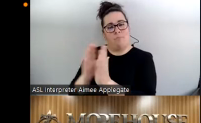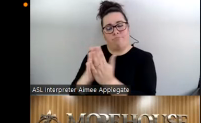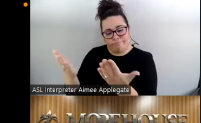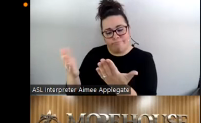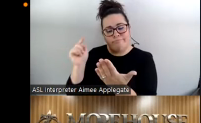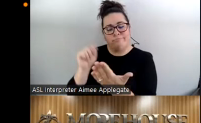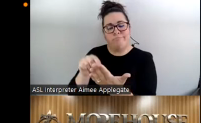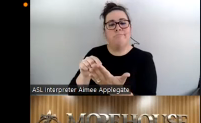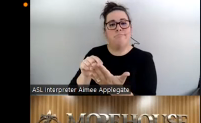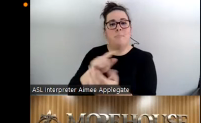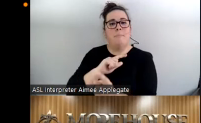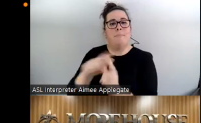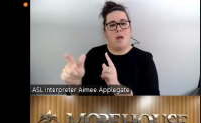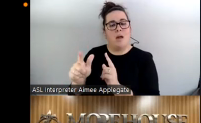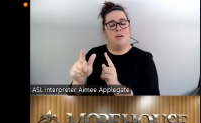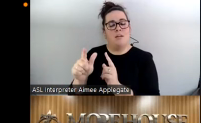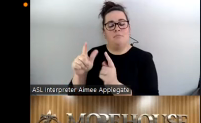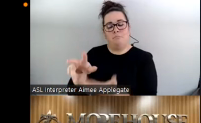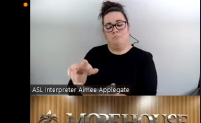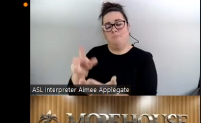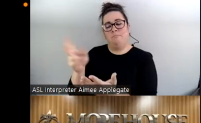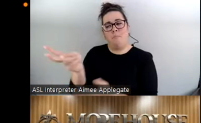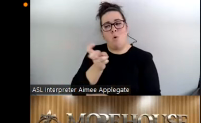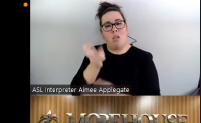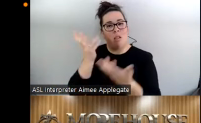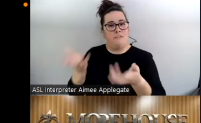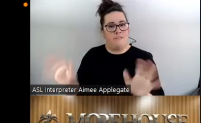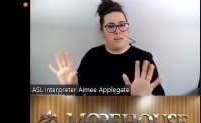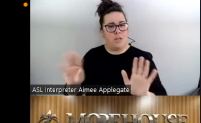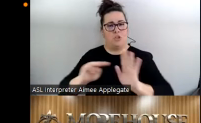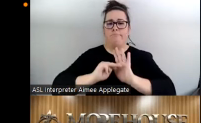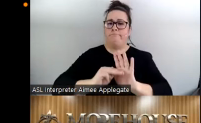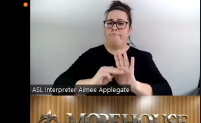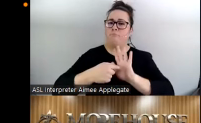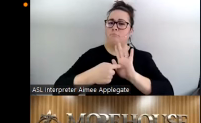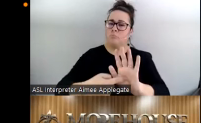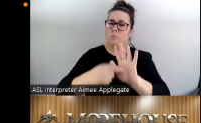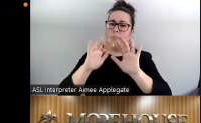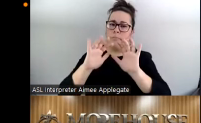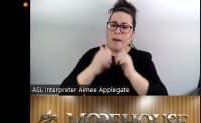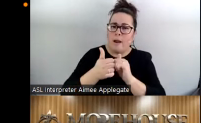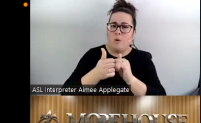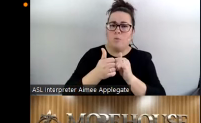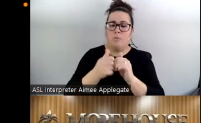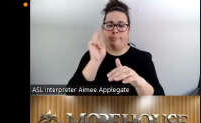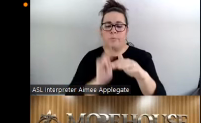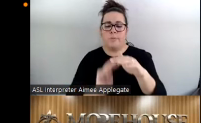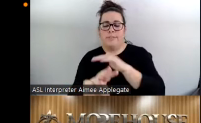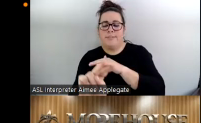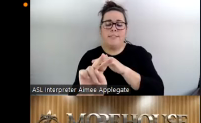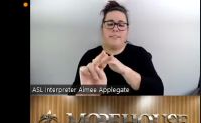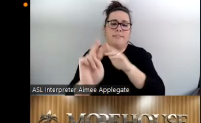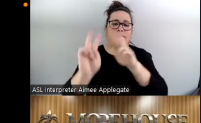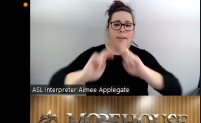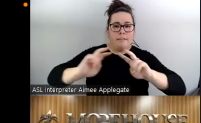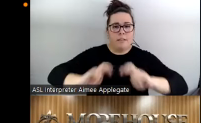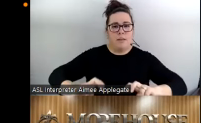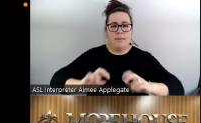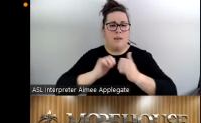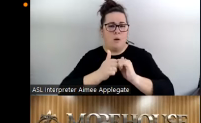we go about modeling that in a way in which we can do sort of predictive analytics, or as I'll talk about a little bit more in a second.